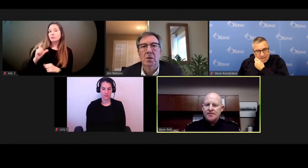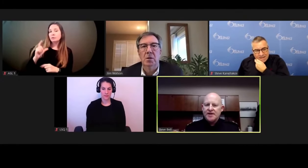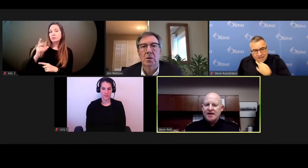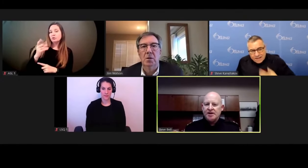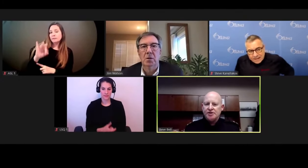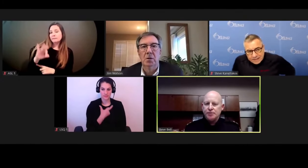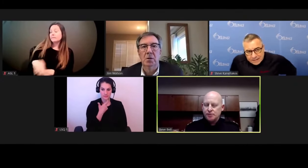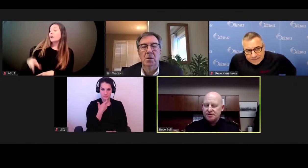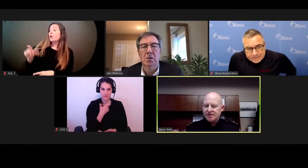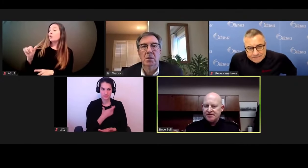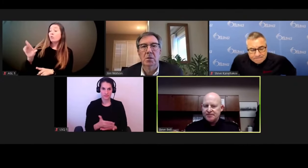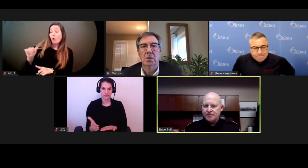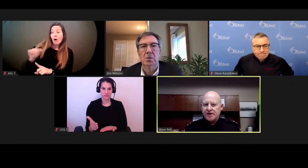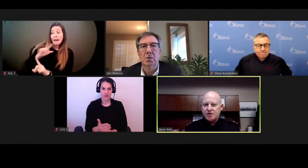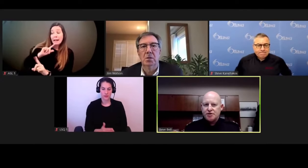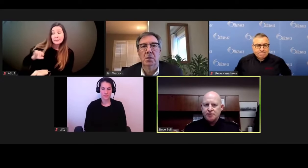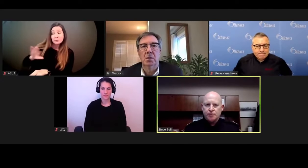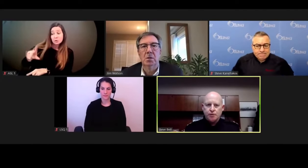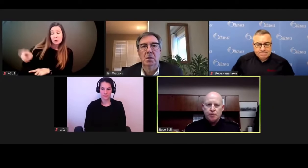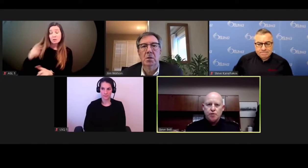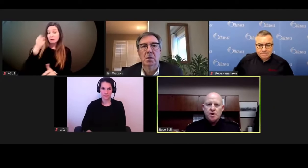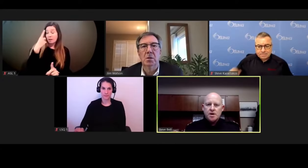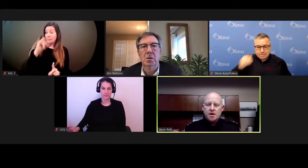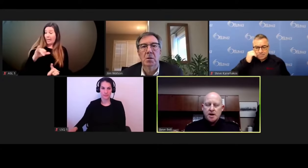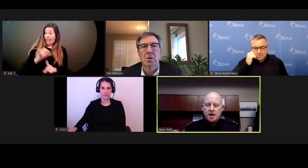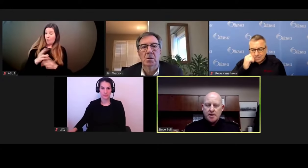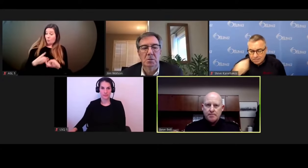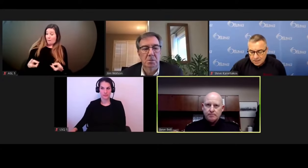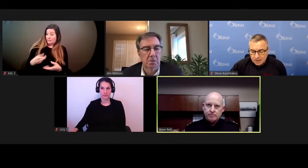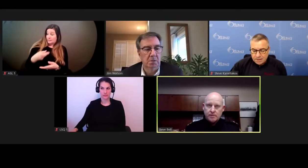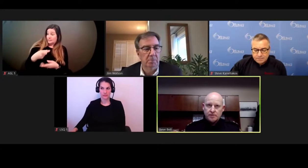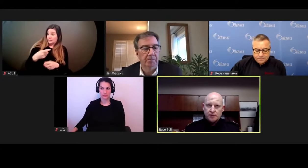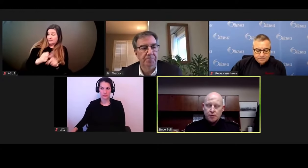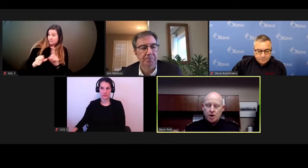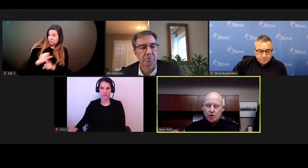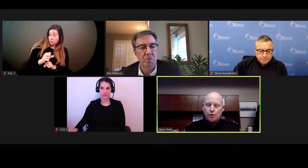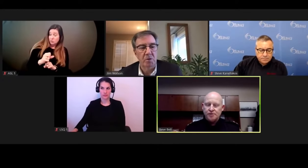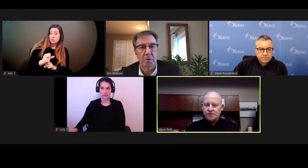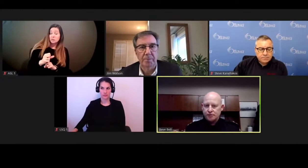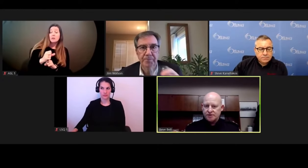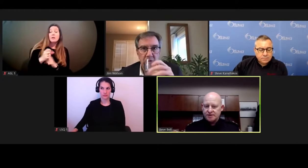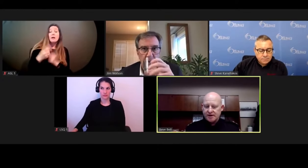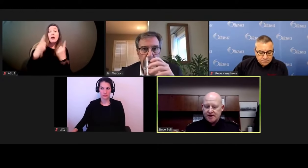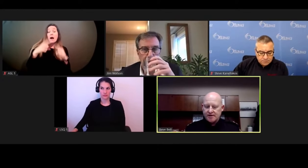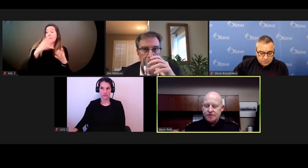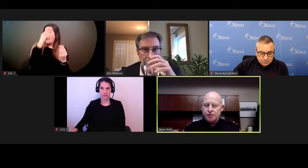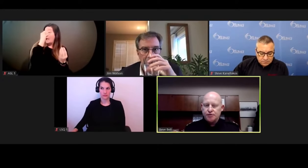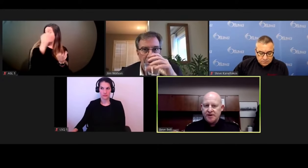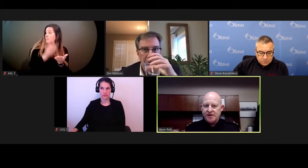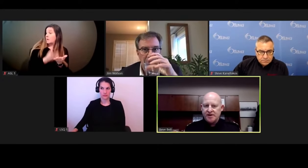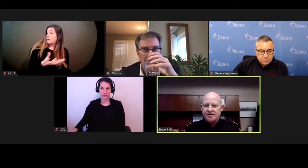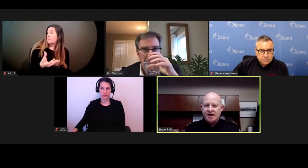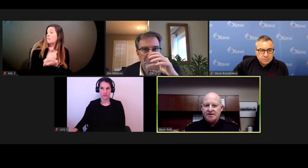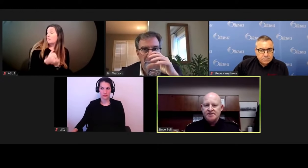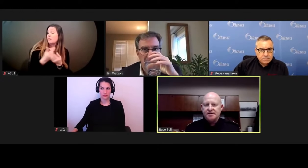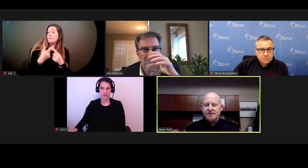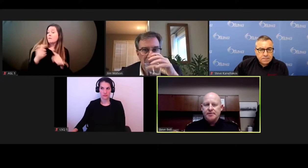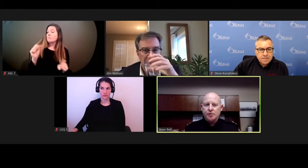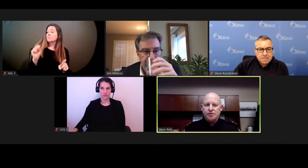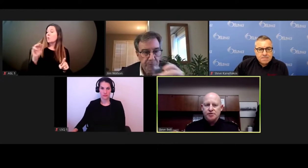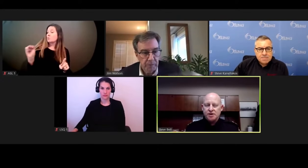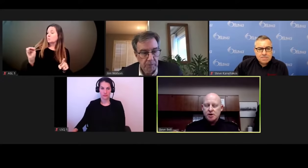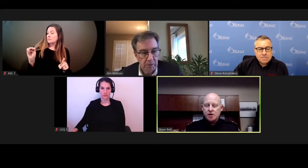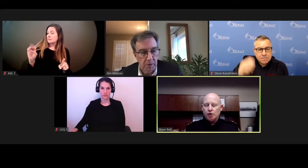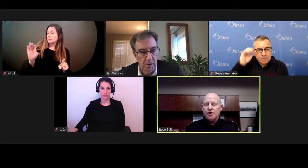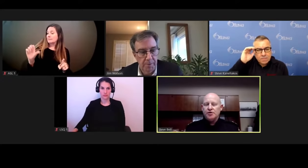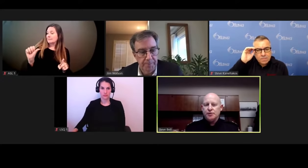around that case, we received information through through our open source social media scans that somebody